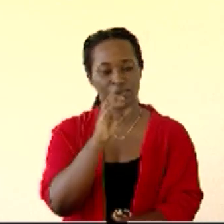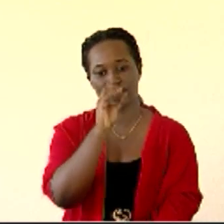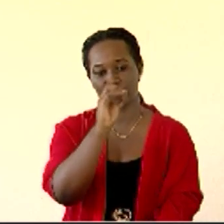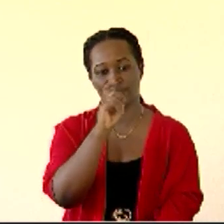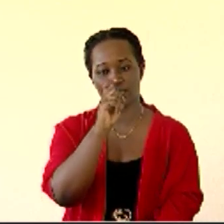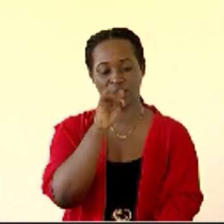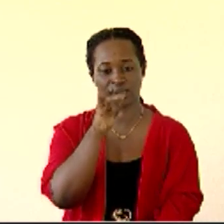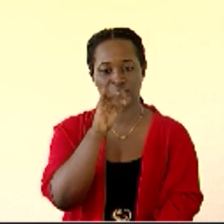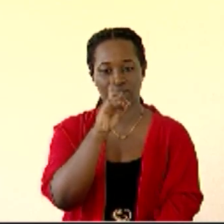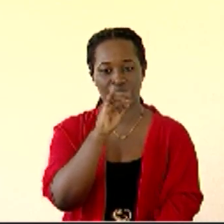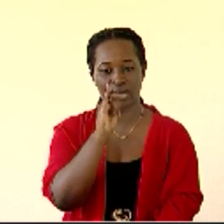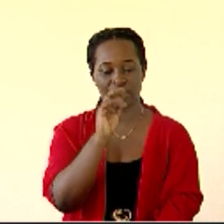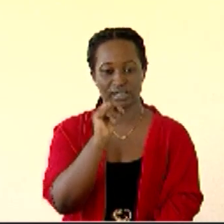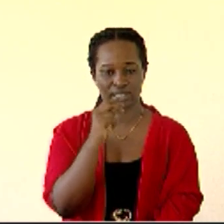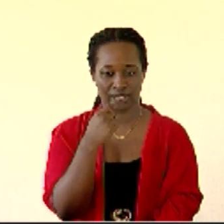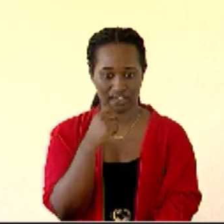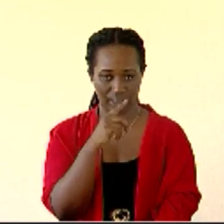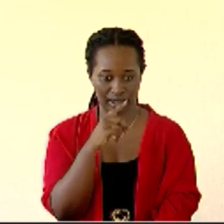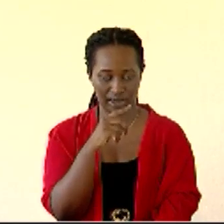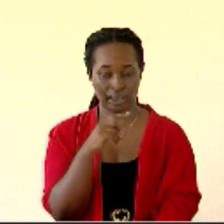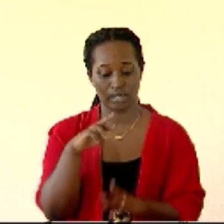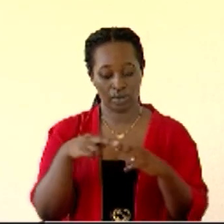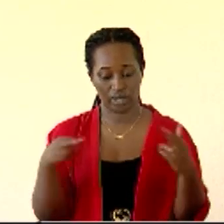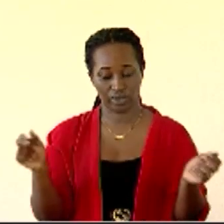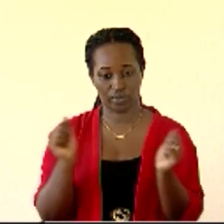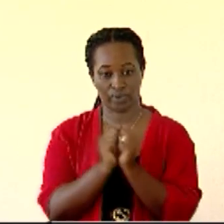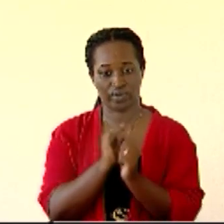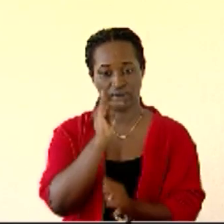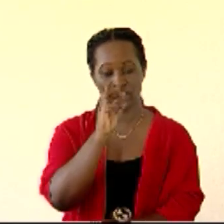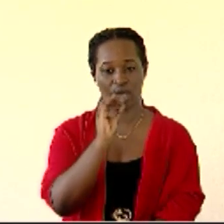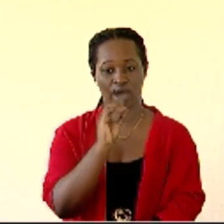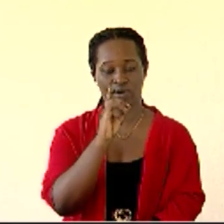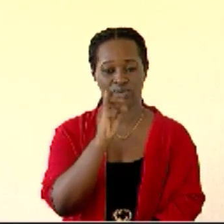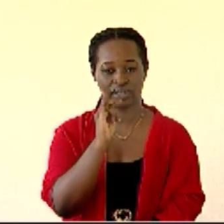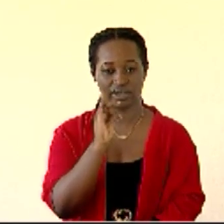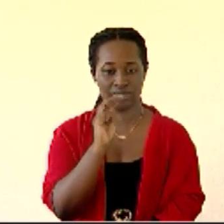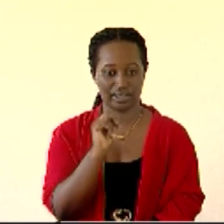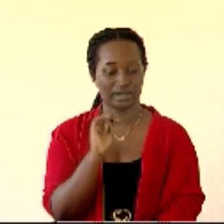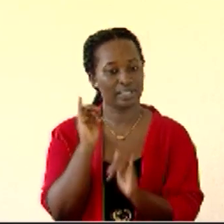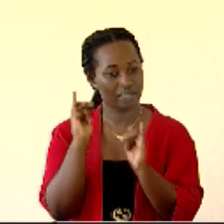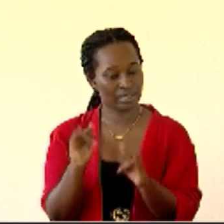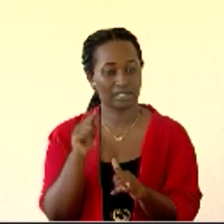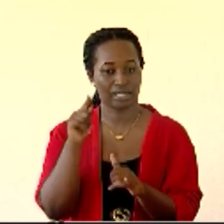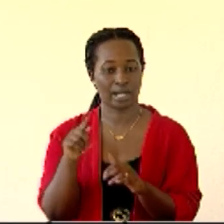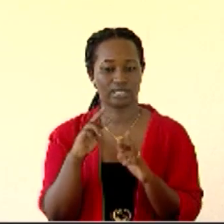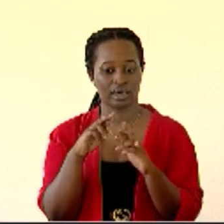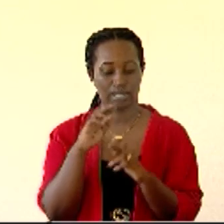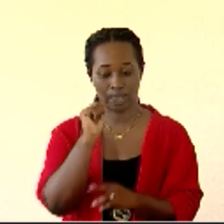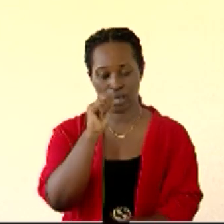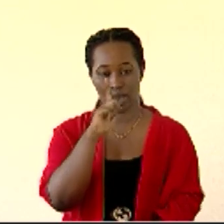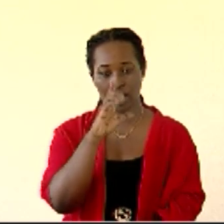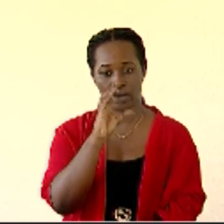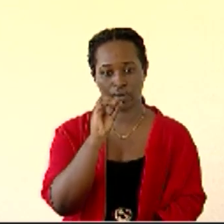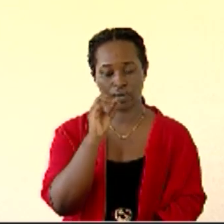Of dichromate gives a product that reacted with iodine still. So it was, the alcohol was oxidized to a